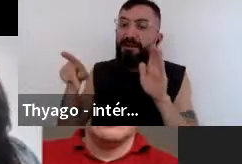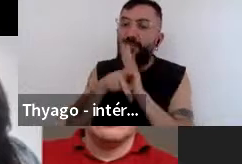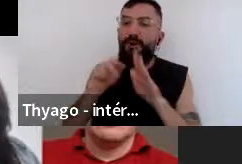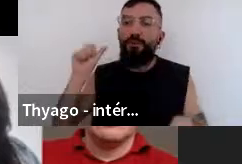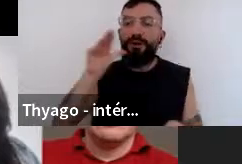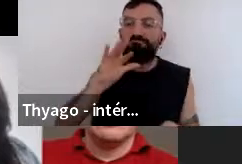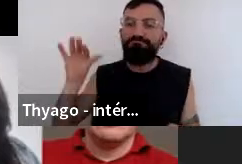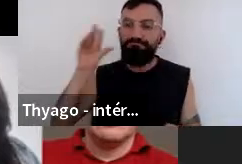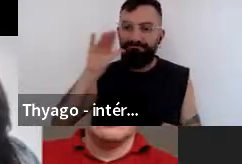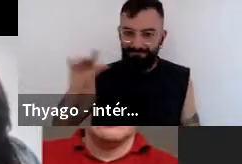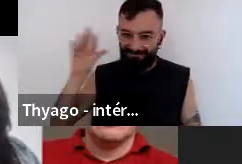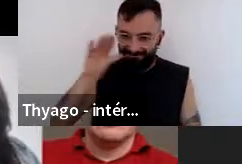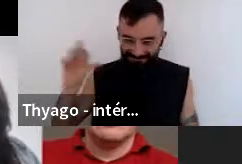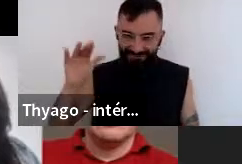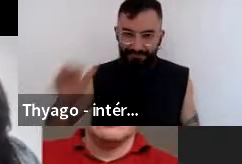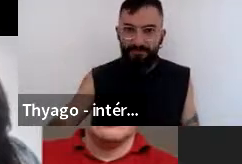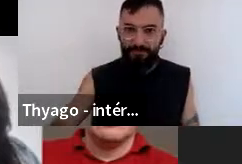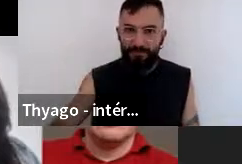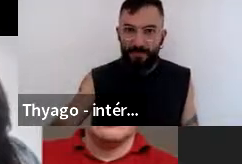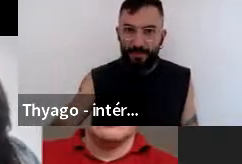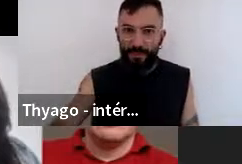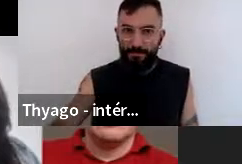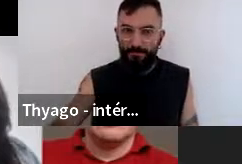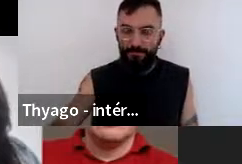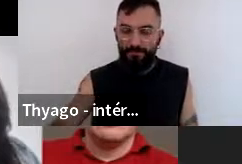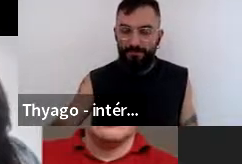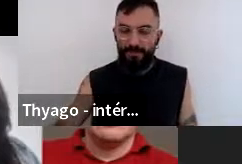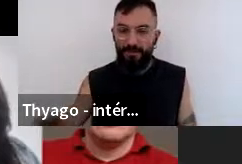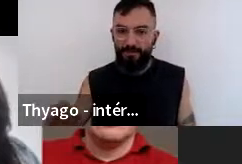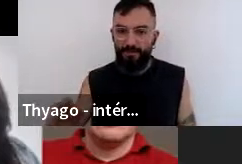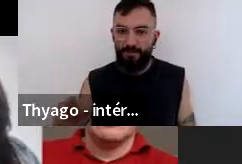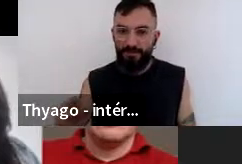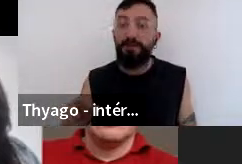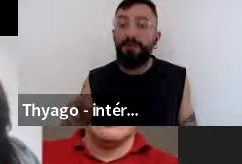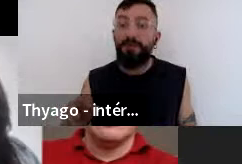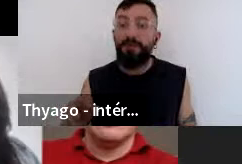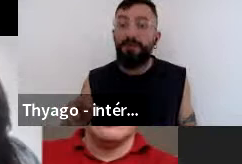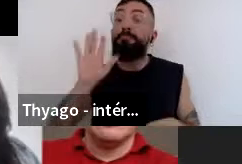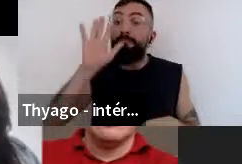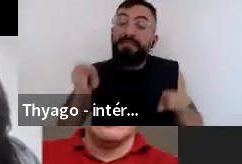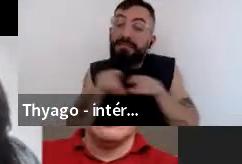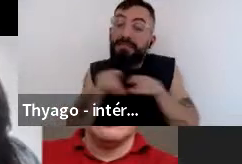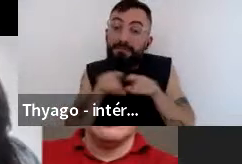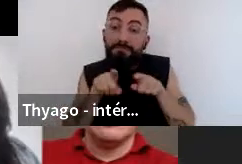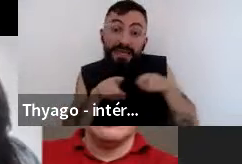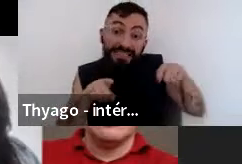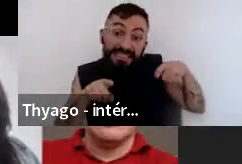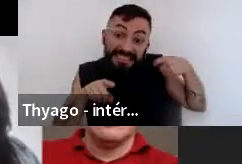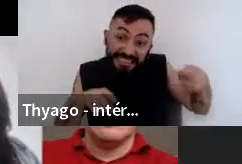manual letter with other morphophonological